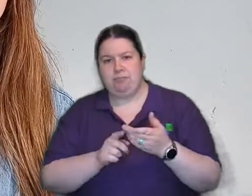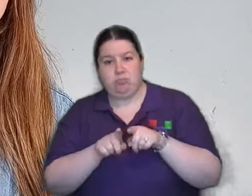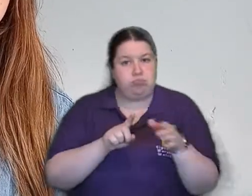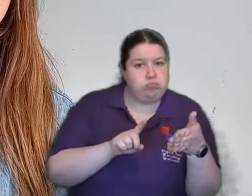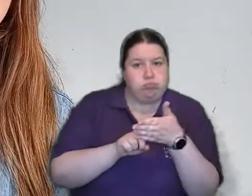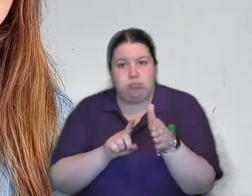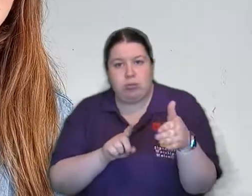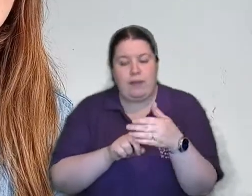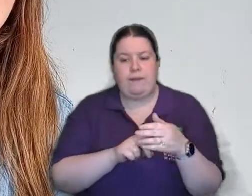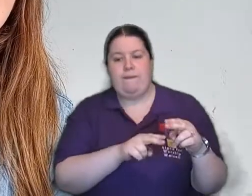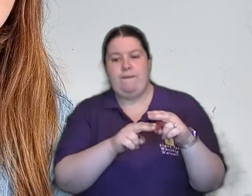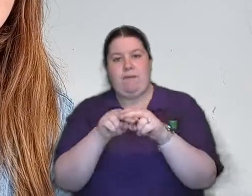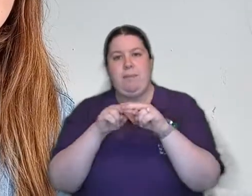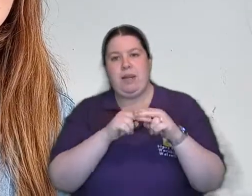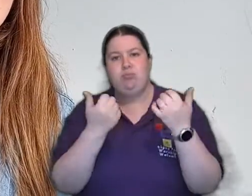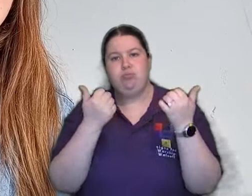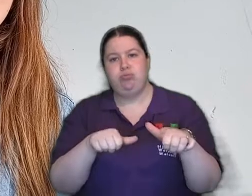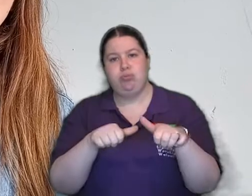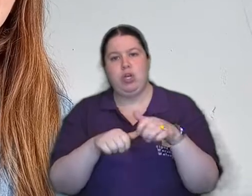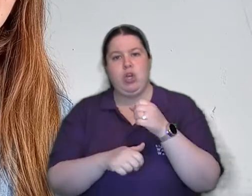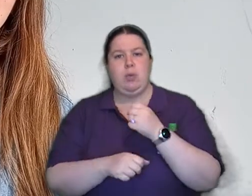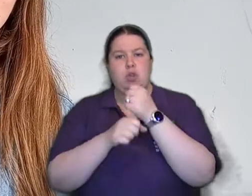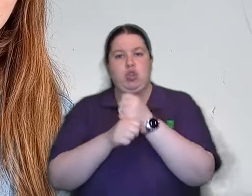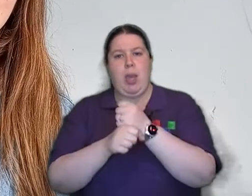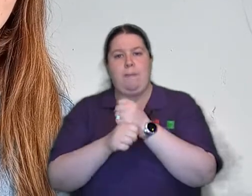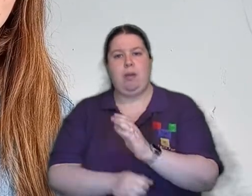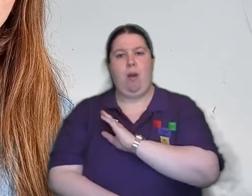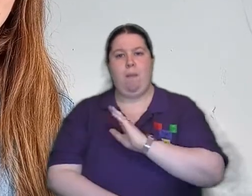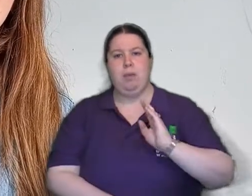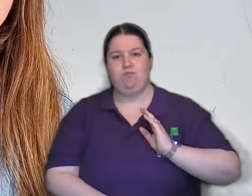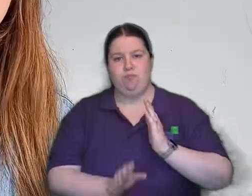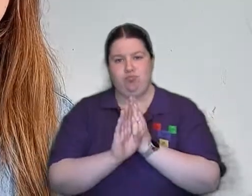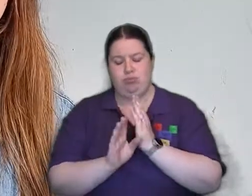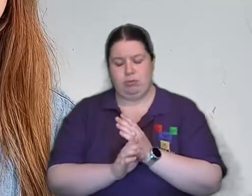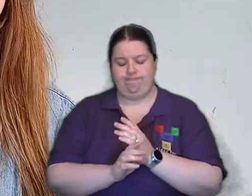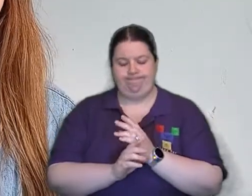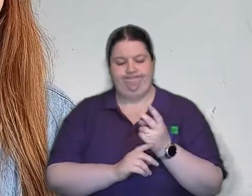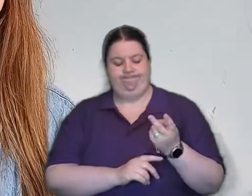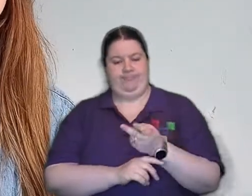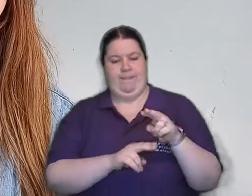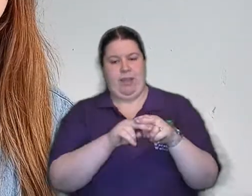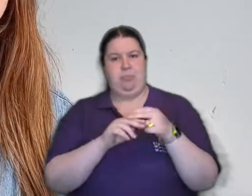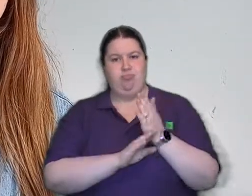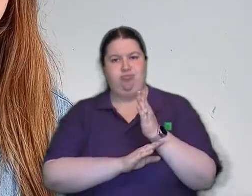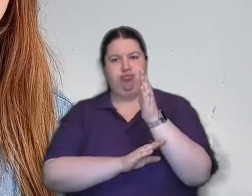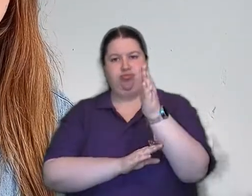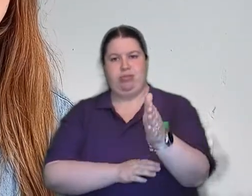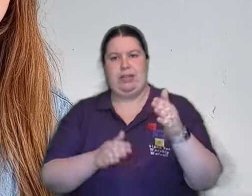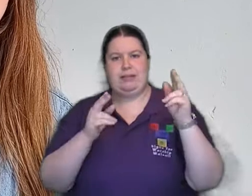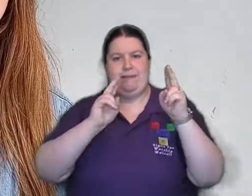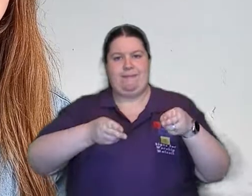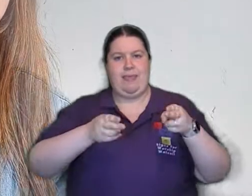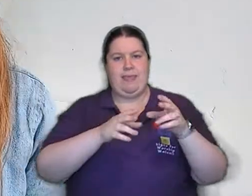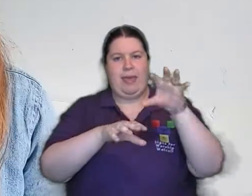After dodging detection for years, the family were arrested by the Gestapo and her sister were brought to a concentration camp